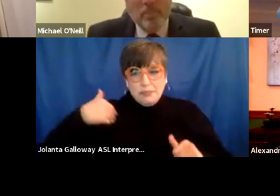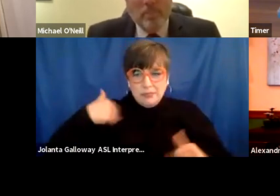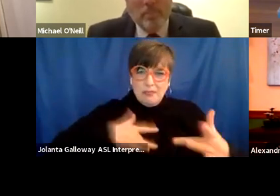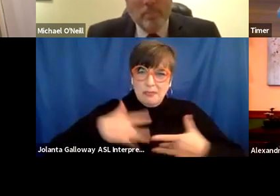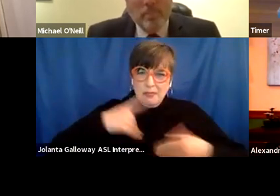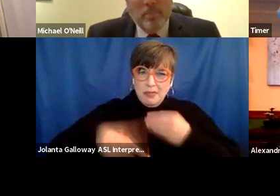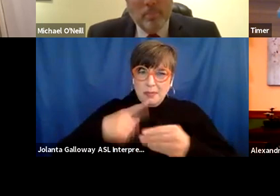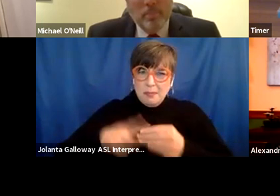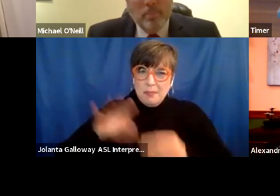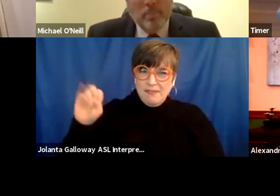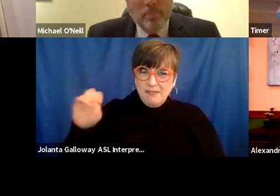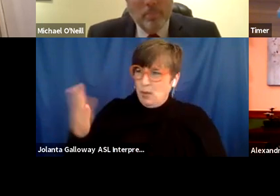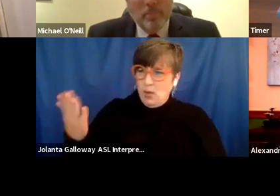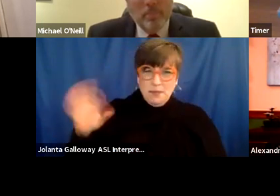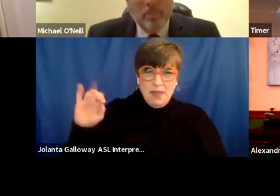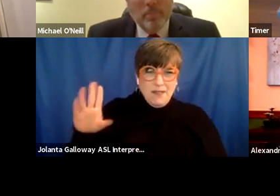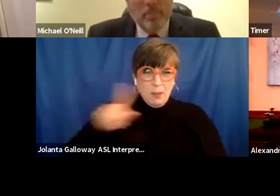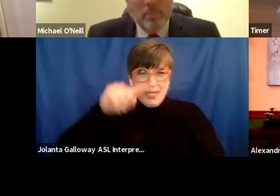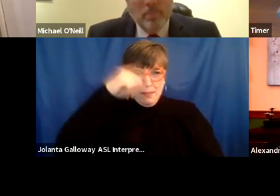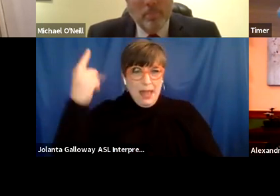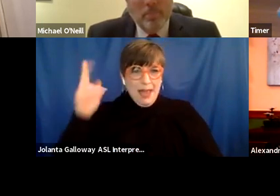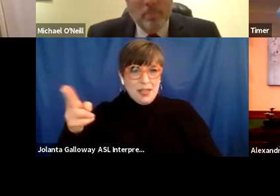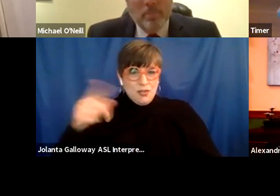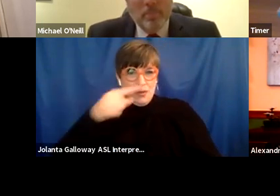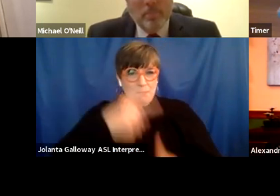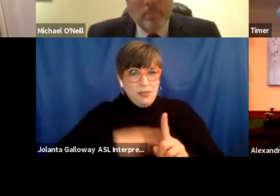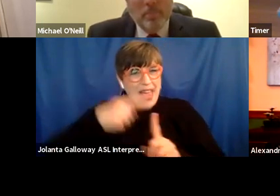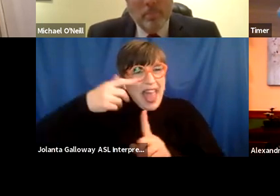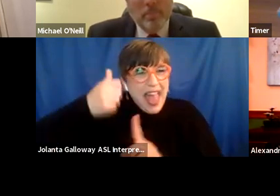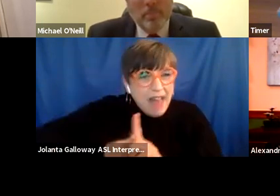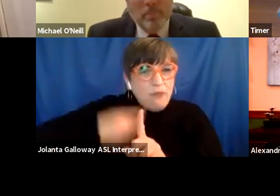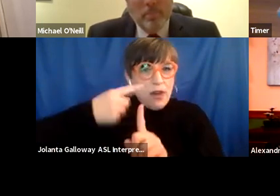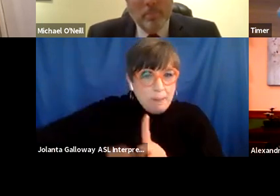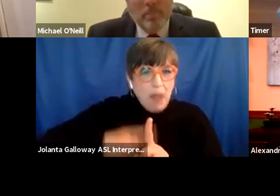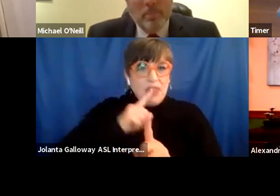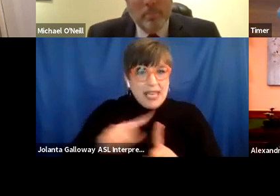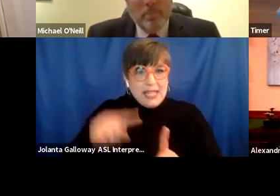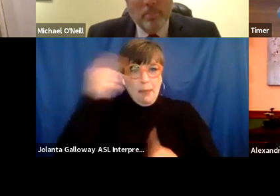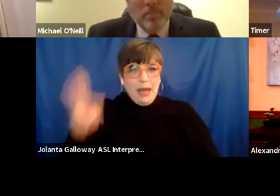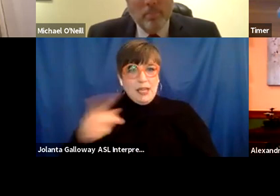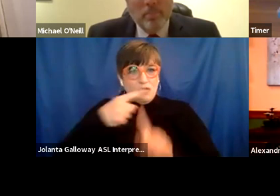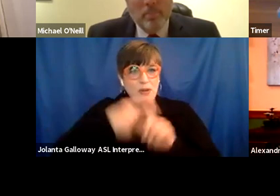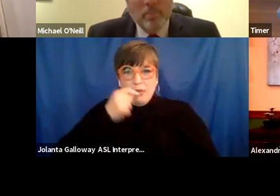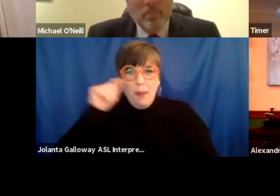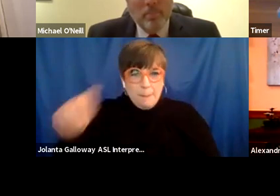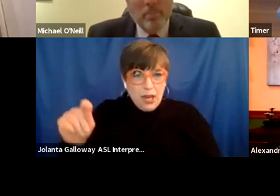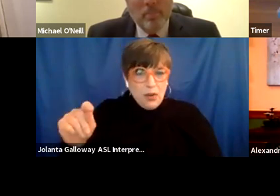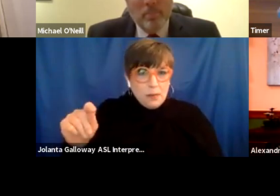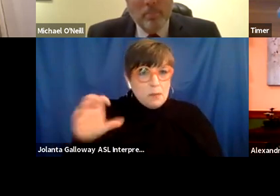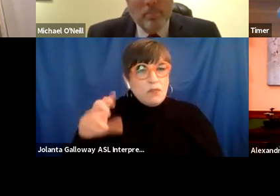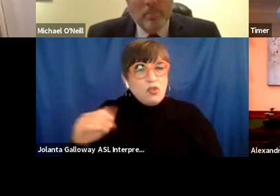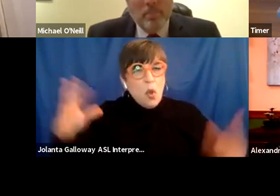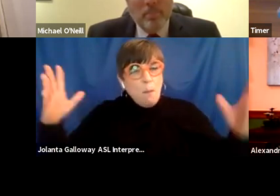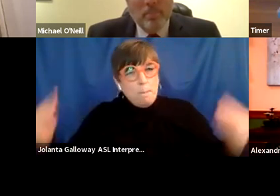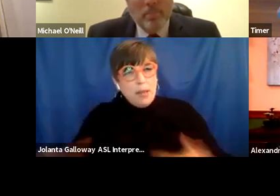about February being Black History Month. Every month of the year must be Black History Month. So it was a pleasure earlier in